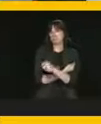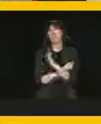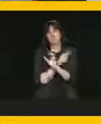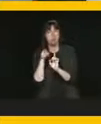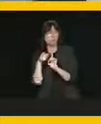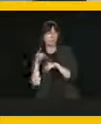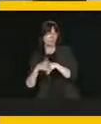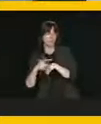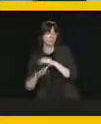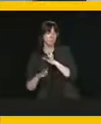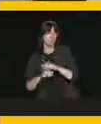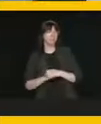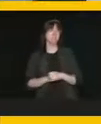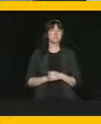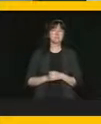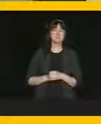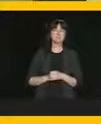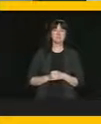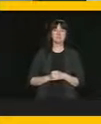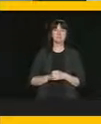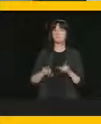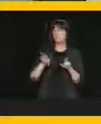comes. Okay.